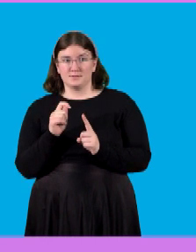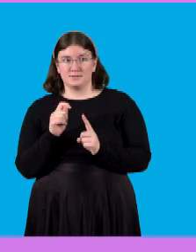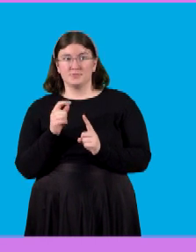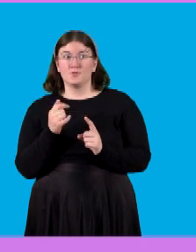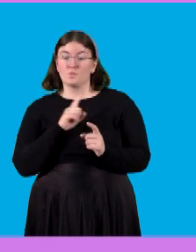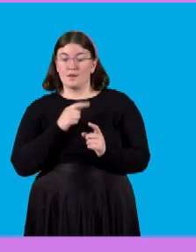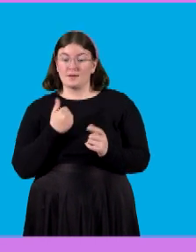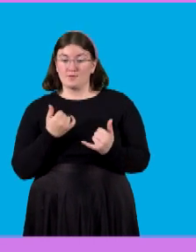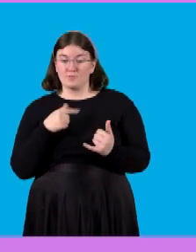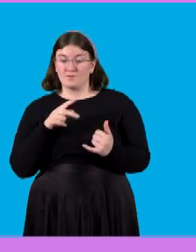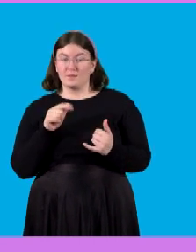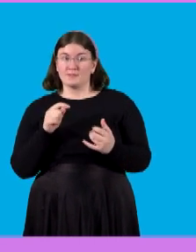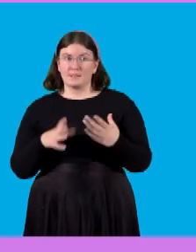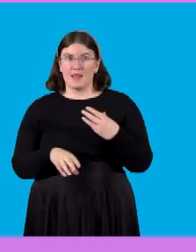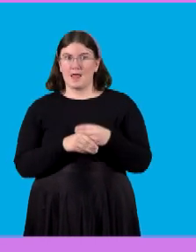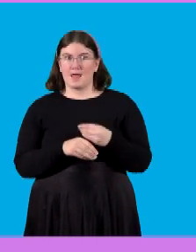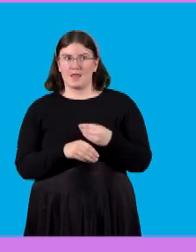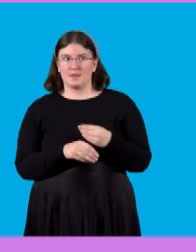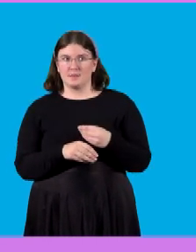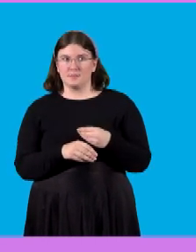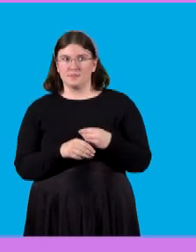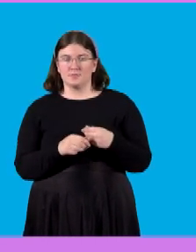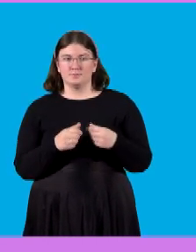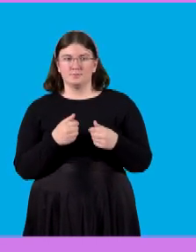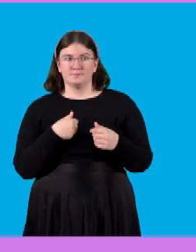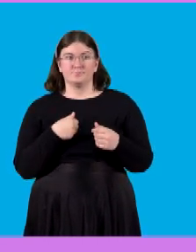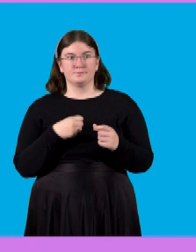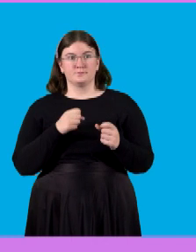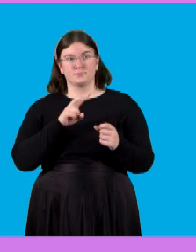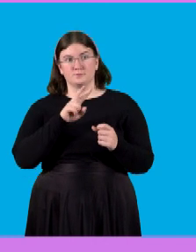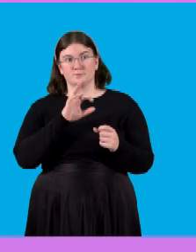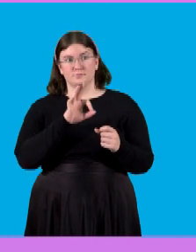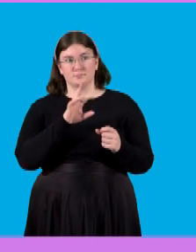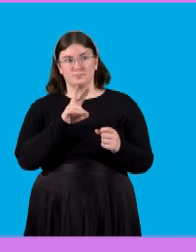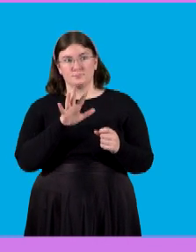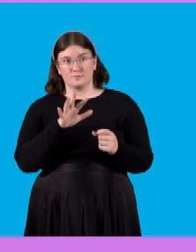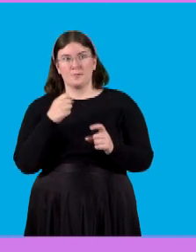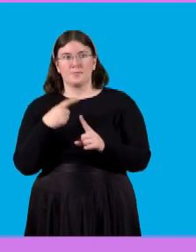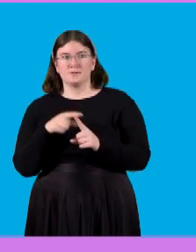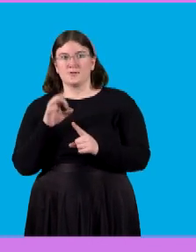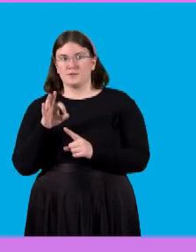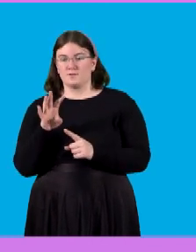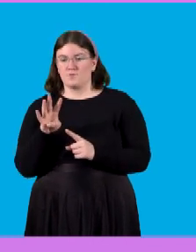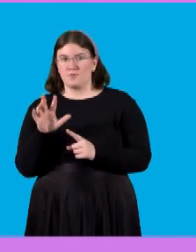together, 348 Rand 75 cents. Let's see what we get now. So it's